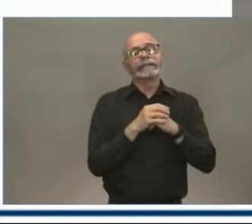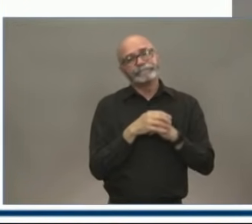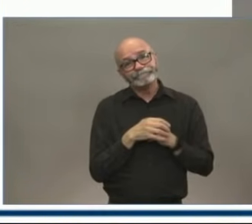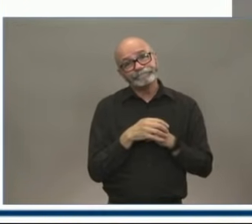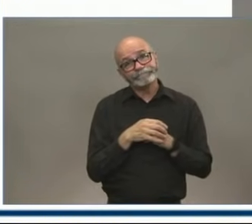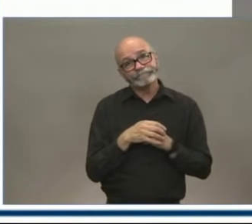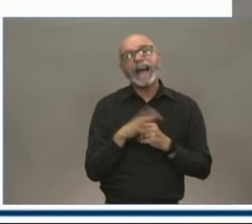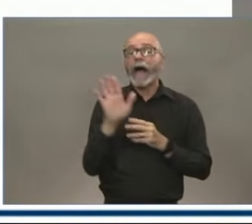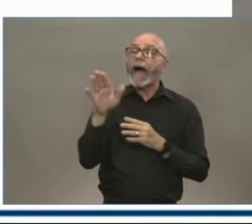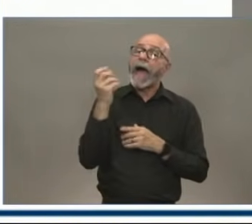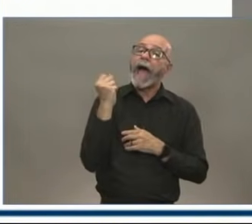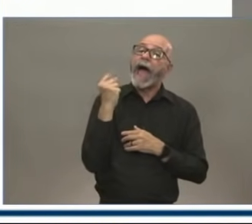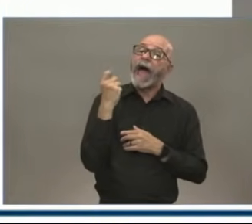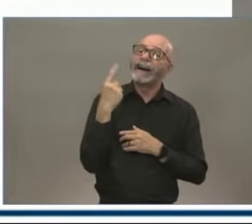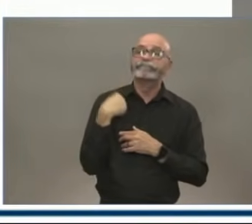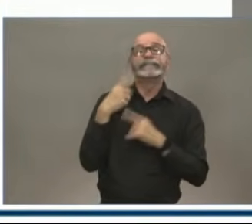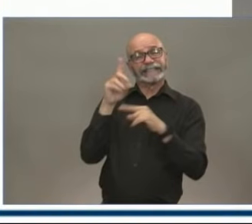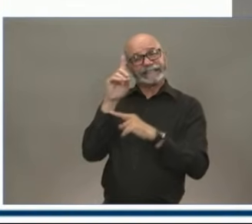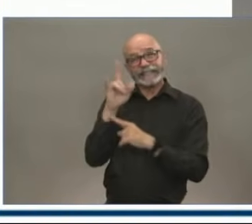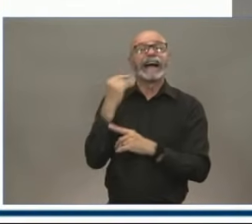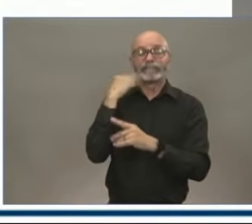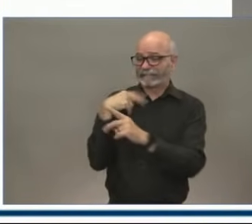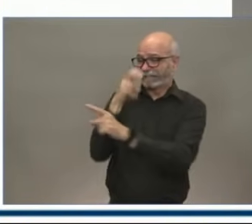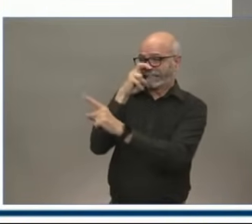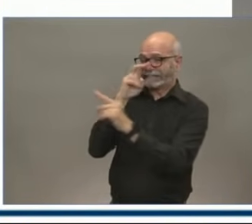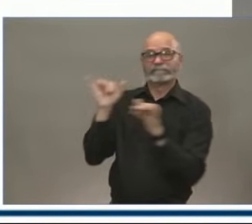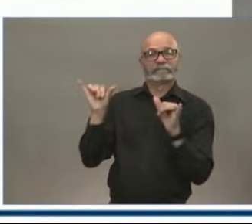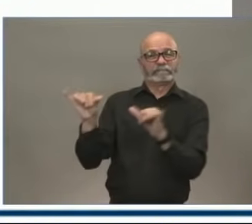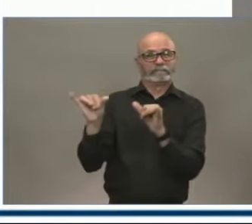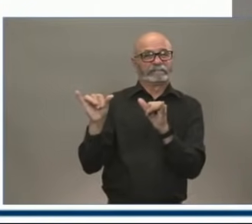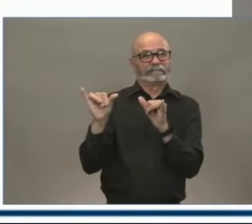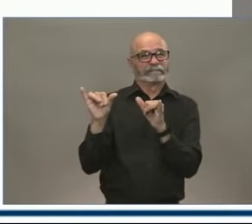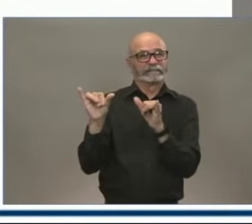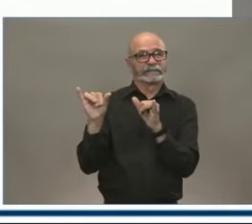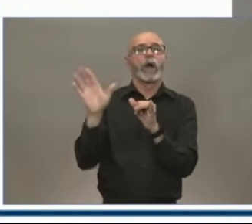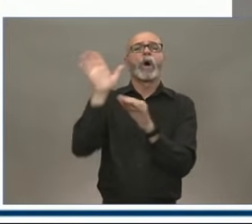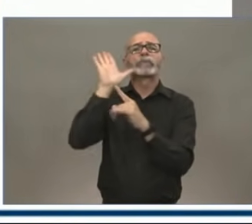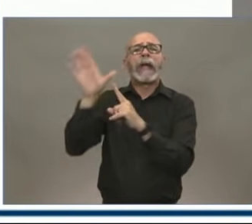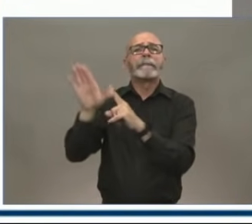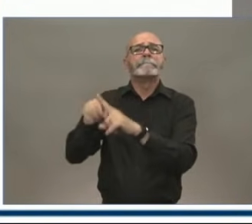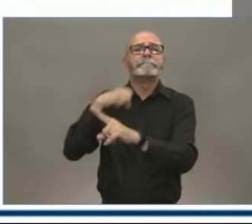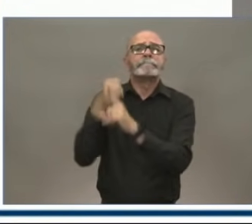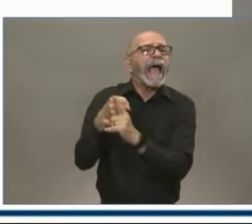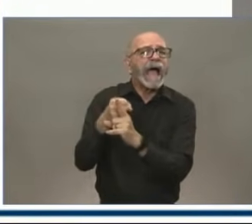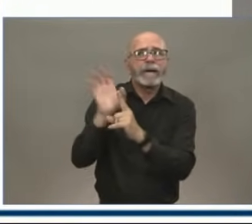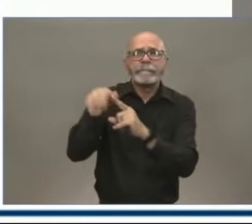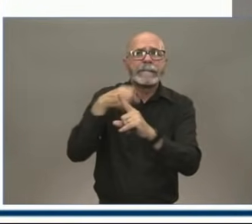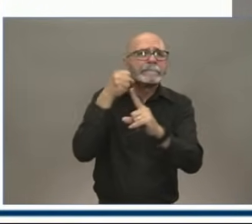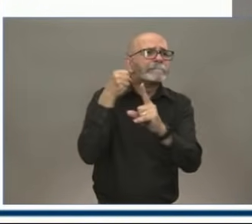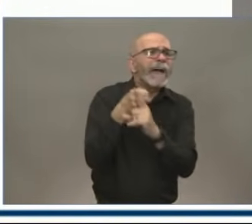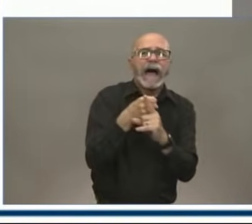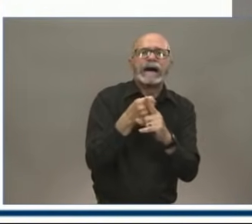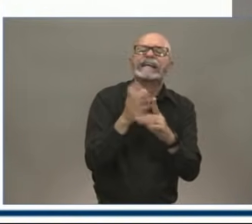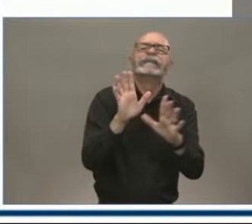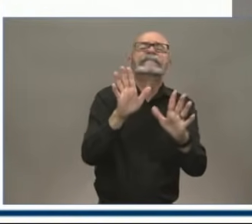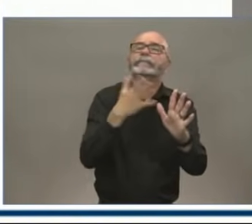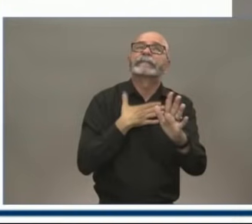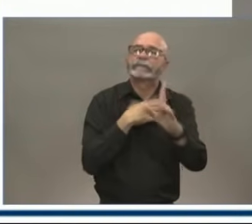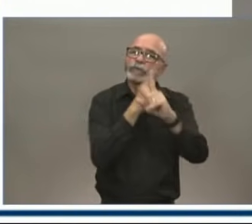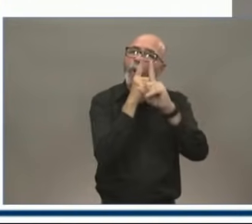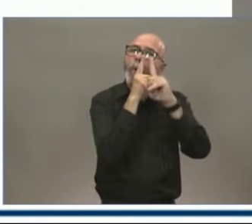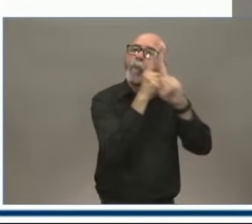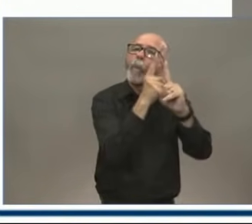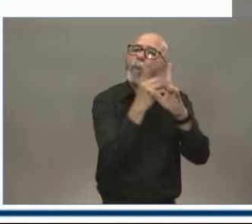its own set of impacts. And our overall goal has always been to minimize the overall impact,